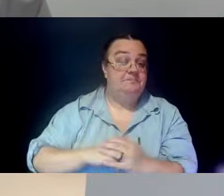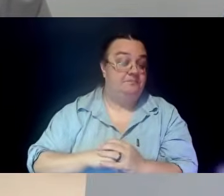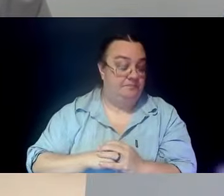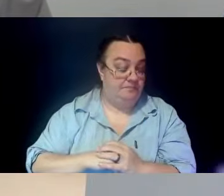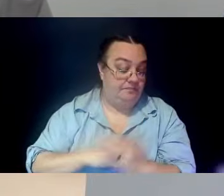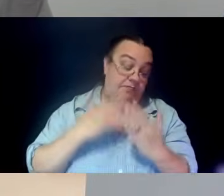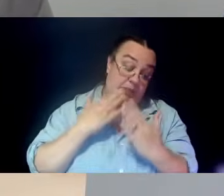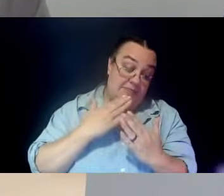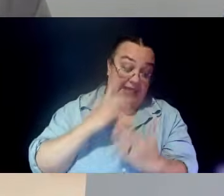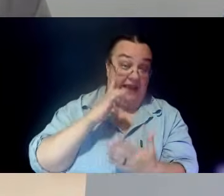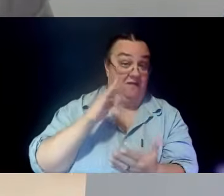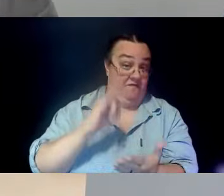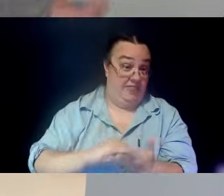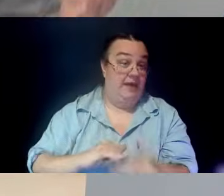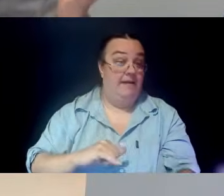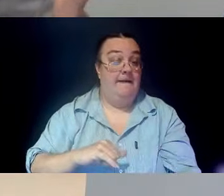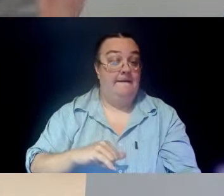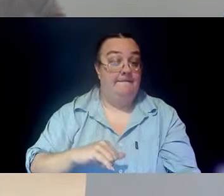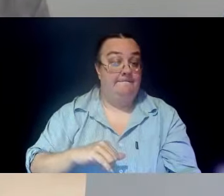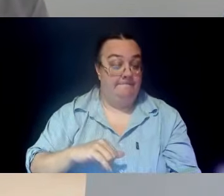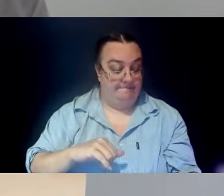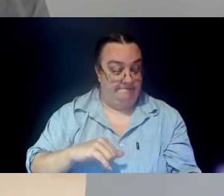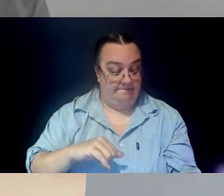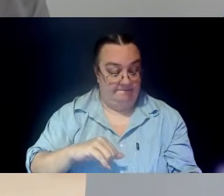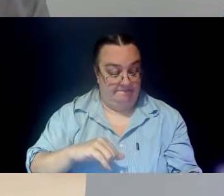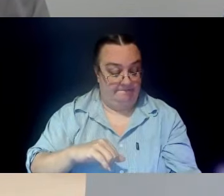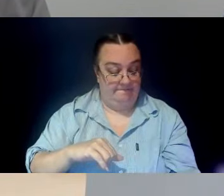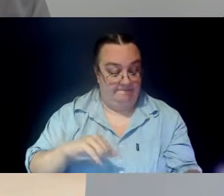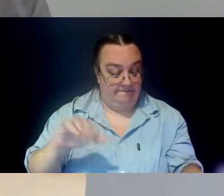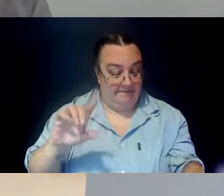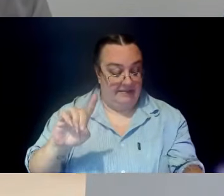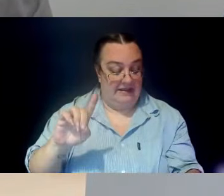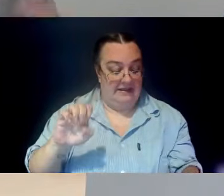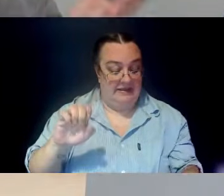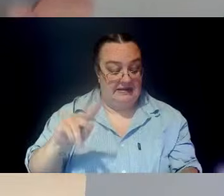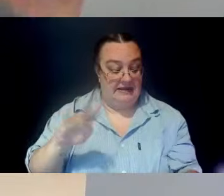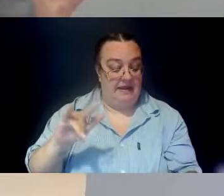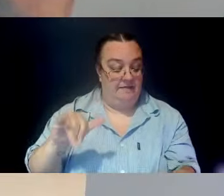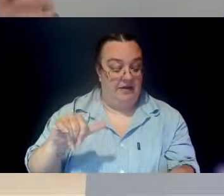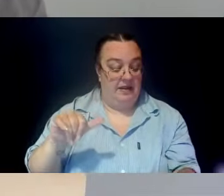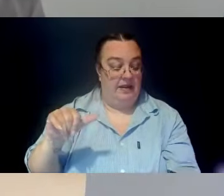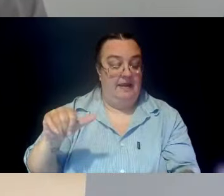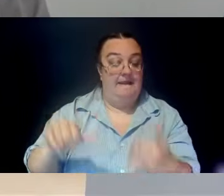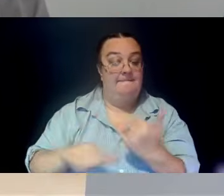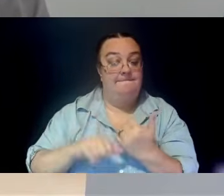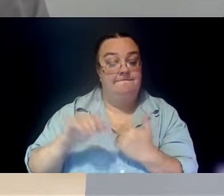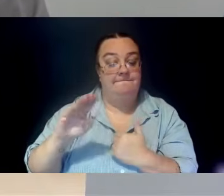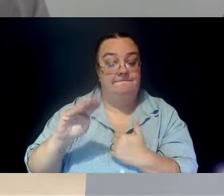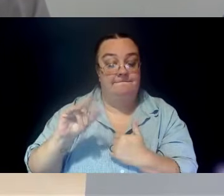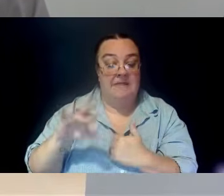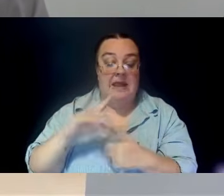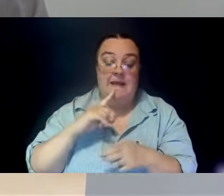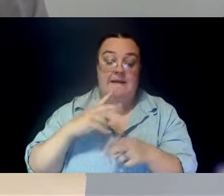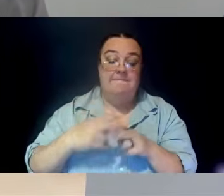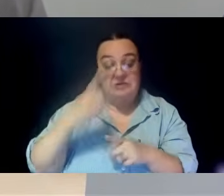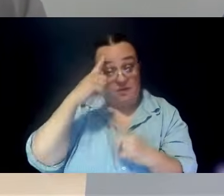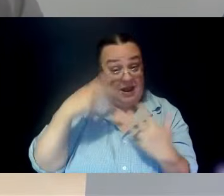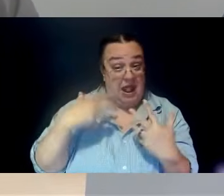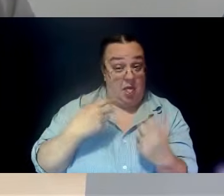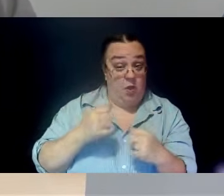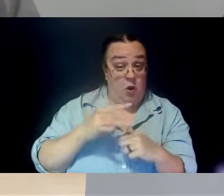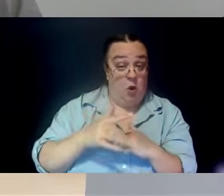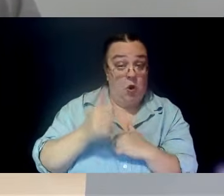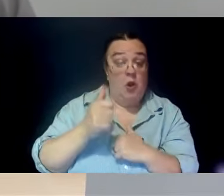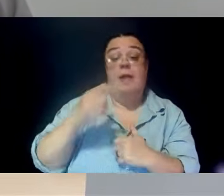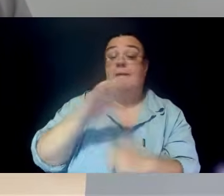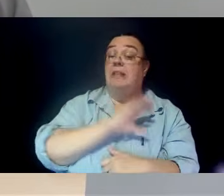thankful for that. The deputy mayor mentioned kind of mental health earlier. The police department